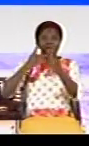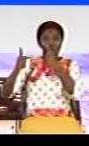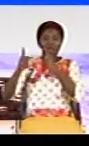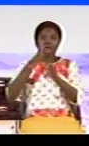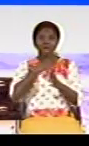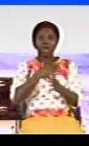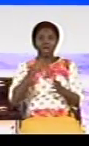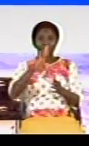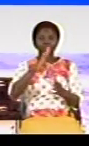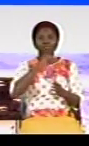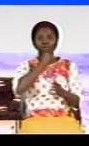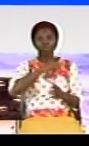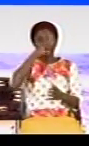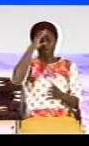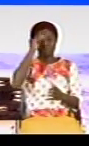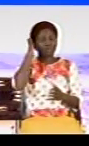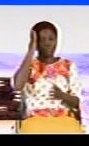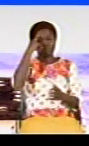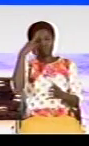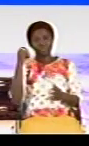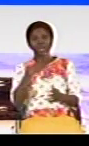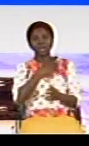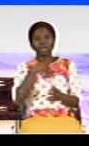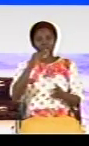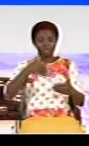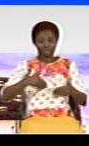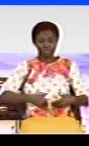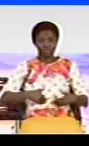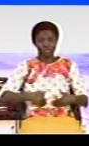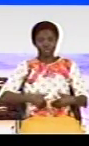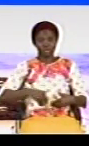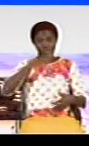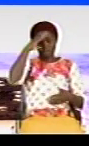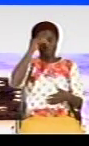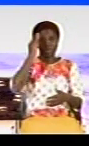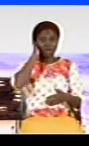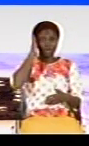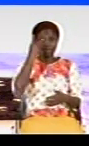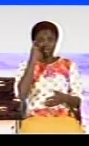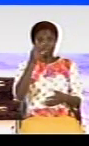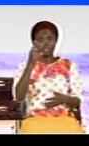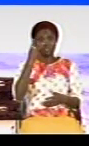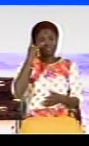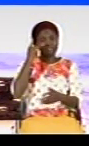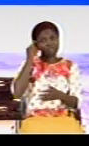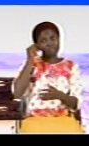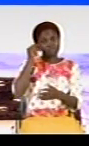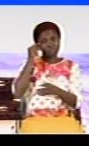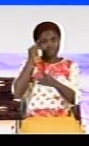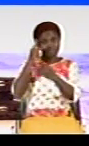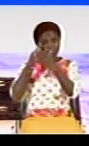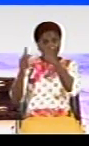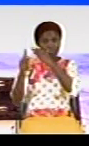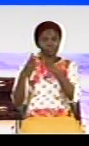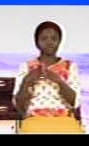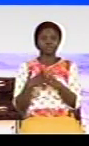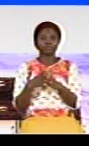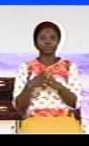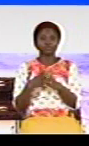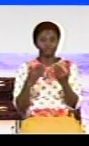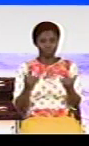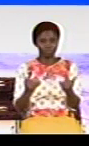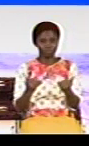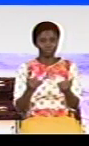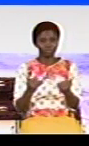men shall see visions. Look up here for a moment. You know, dreams